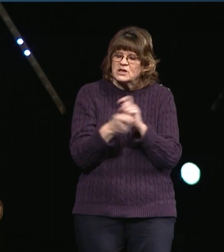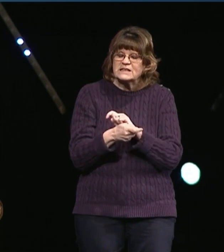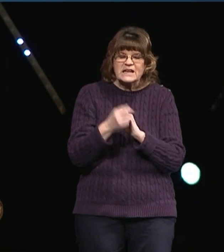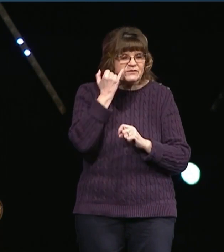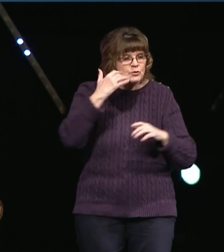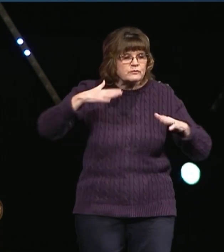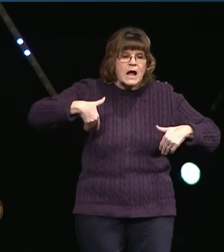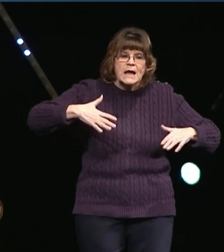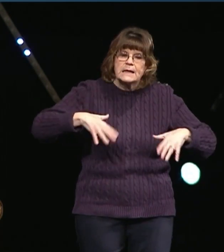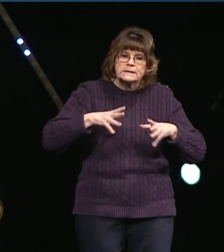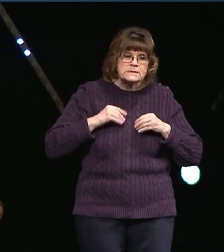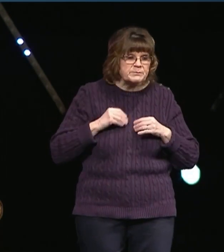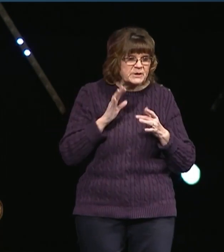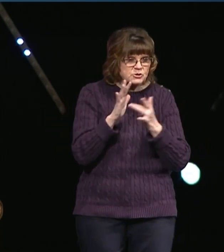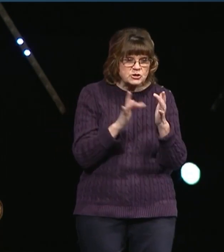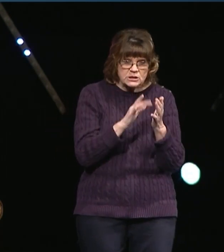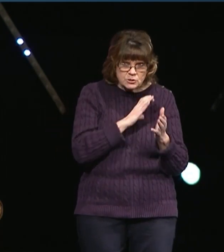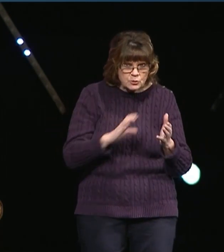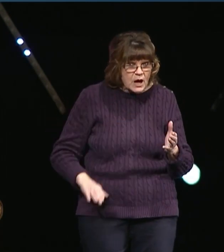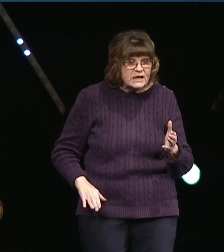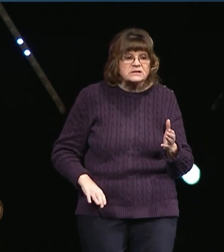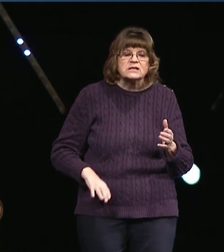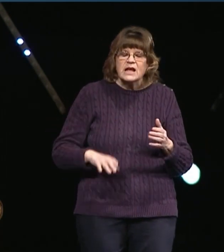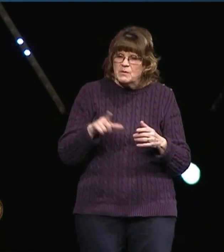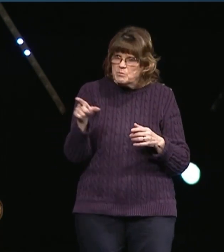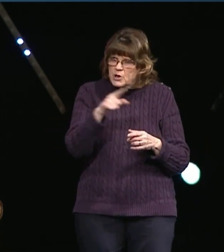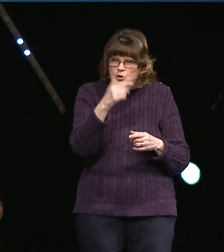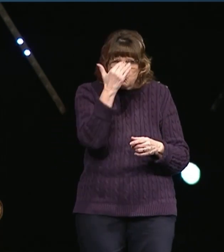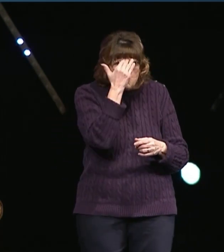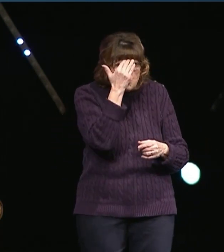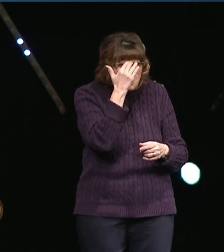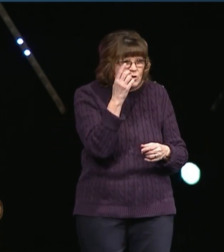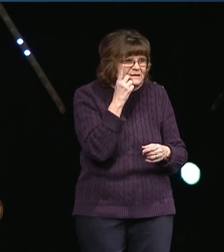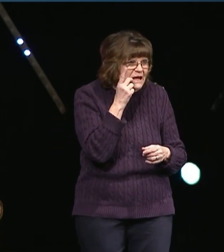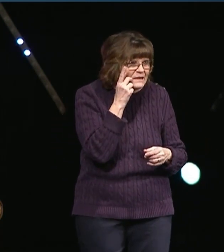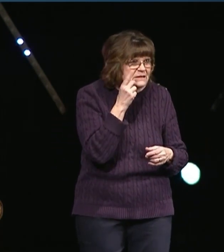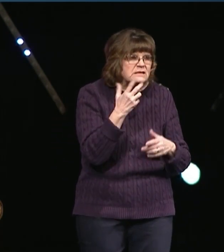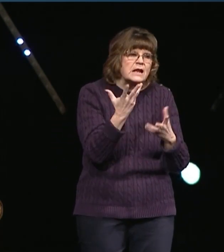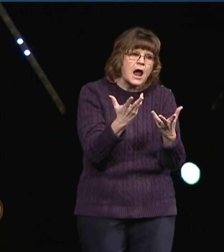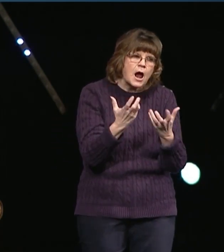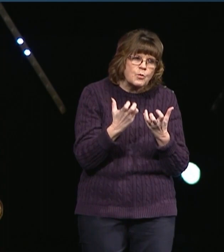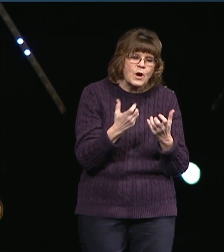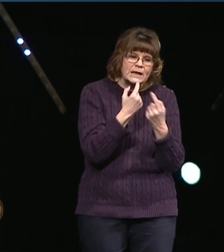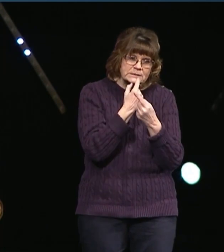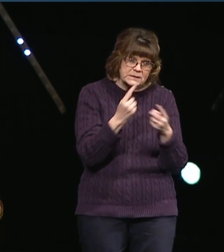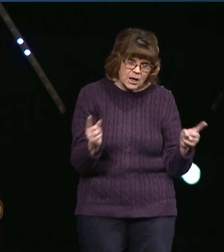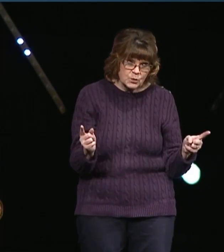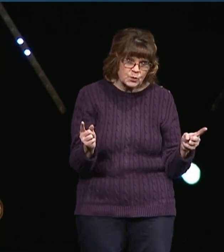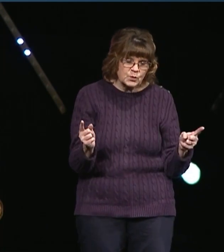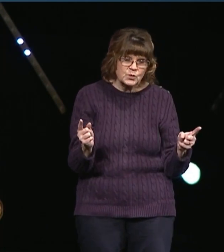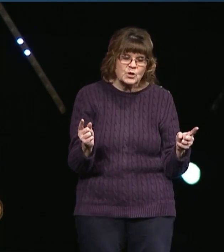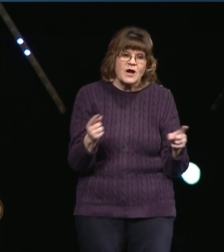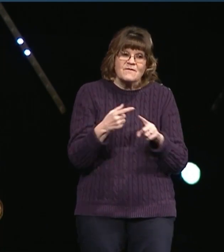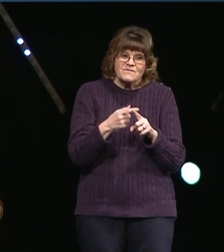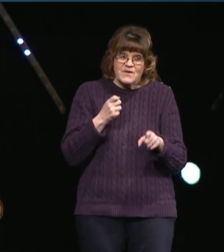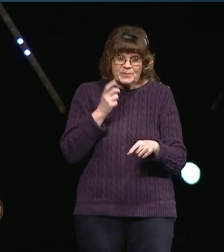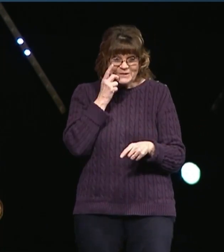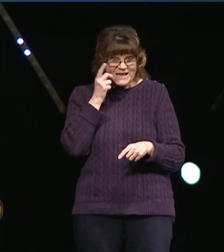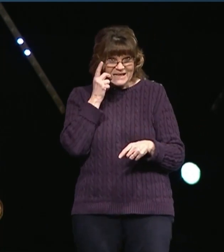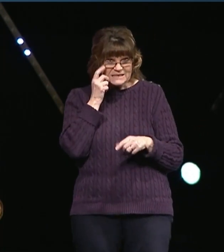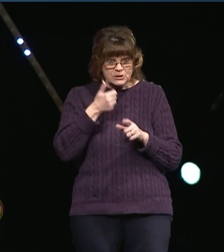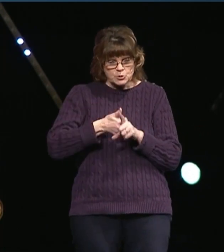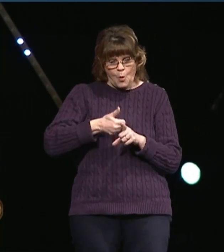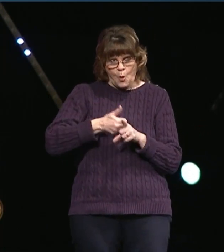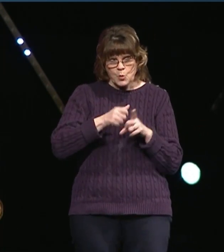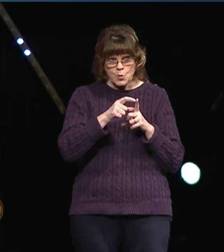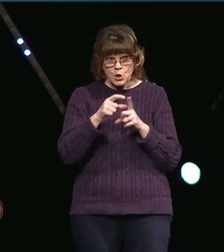Christ. But you knew Dennis, and I want to tell you from Dennis's own words